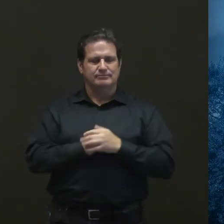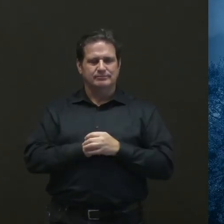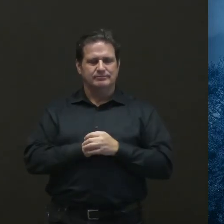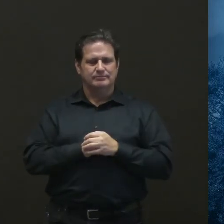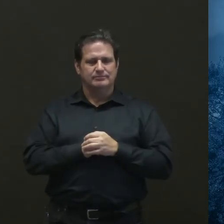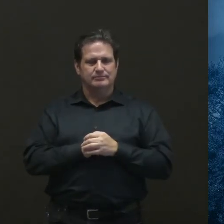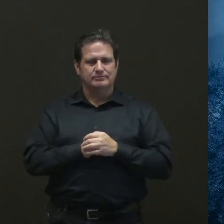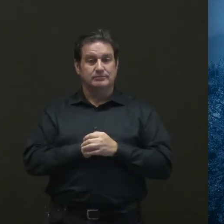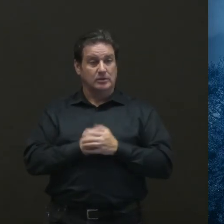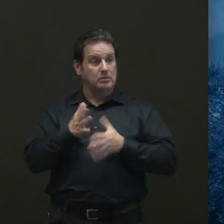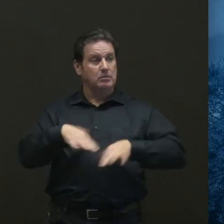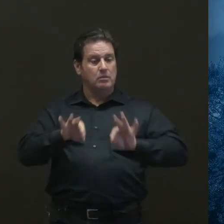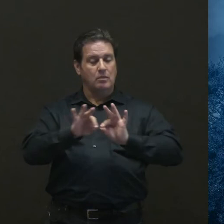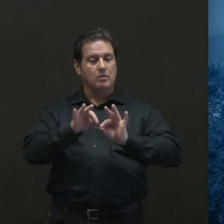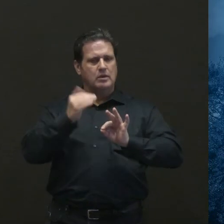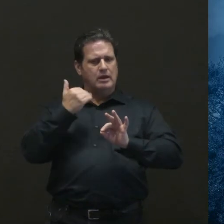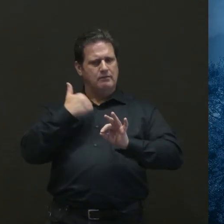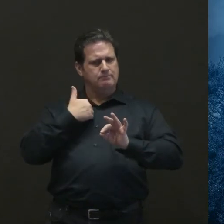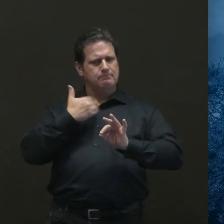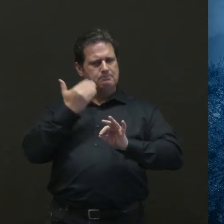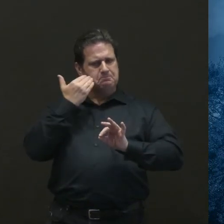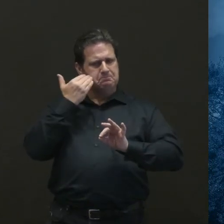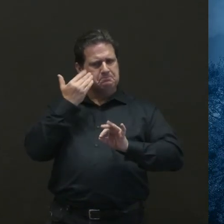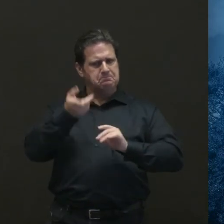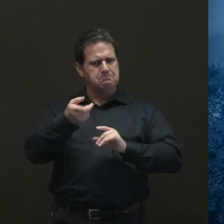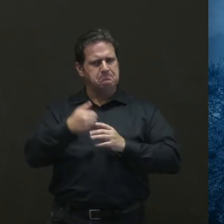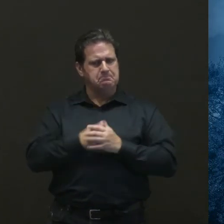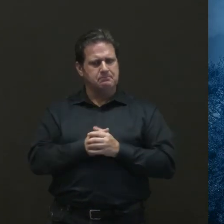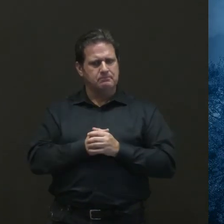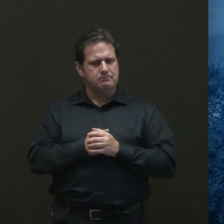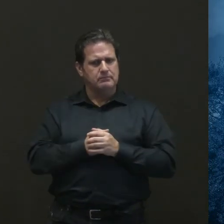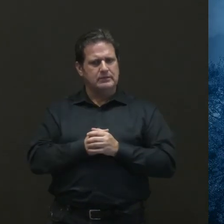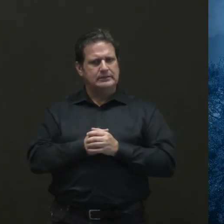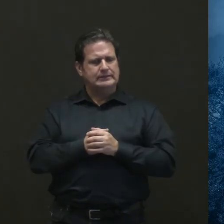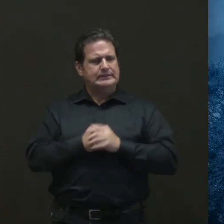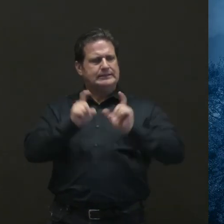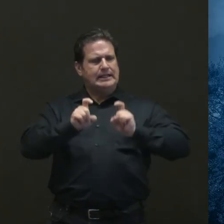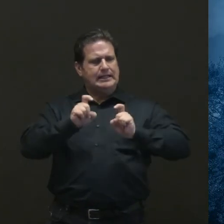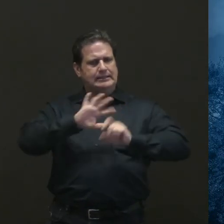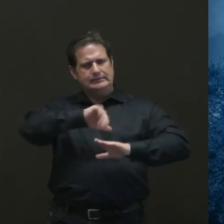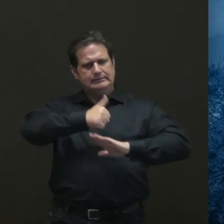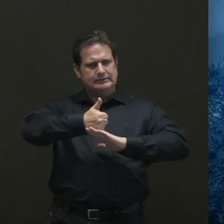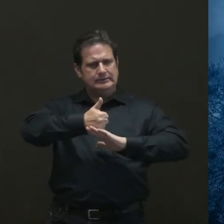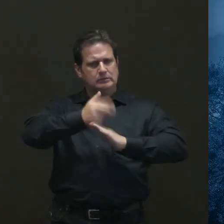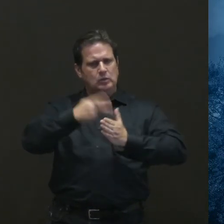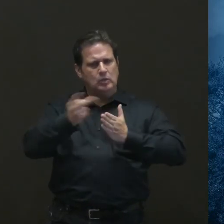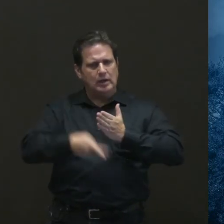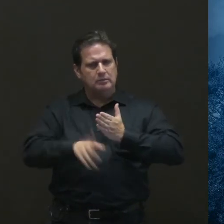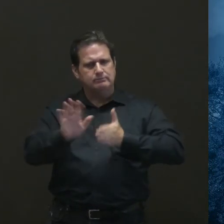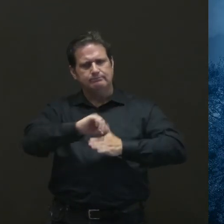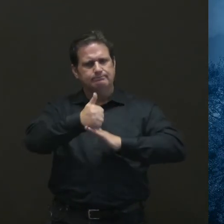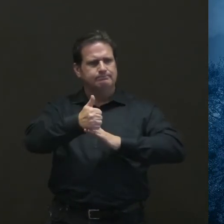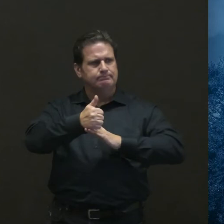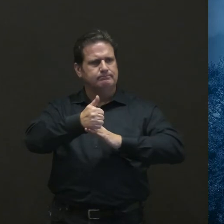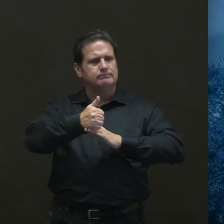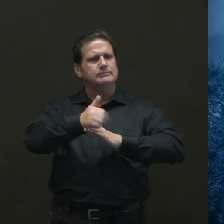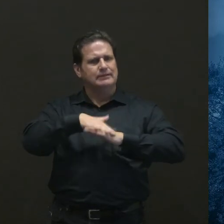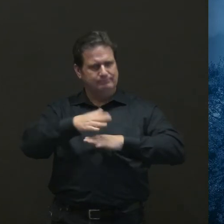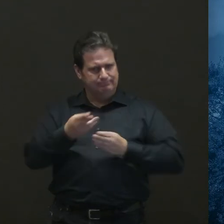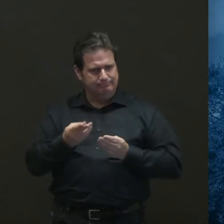And it's important to have a rigorous testing program and protocol to be